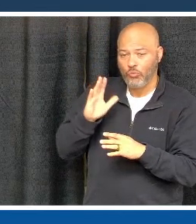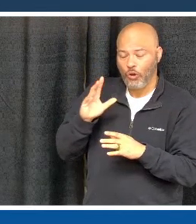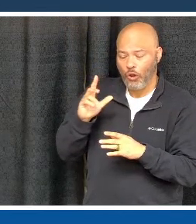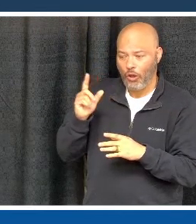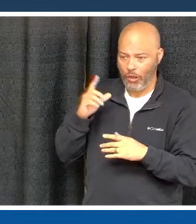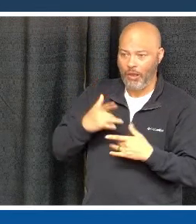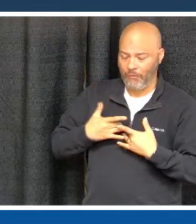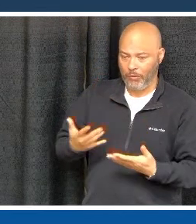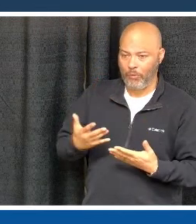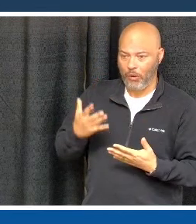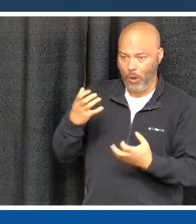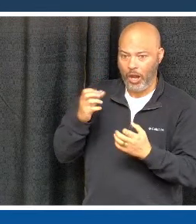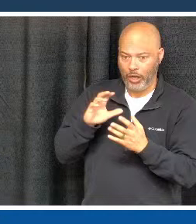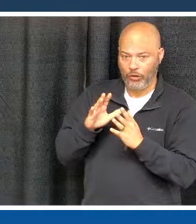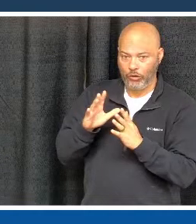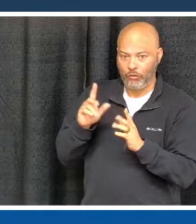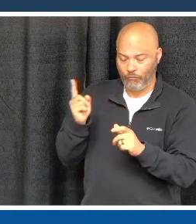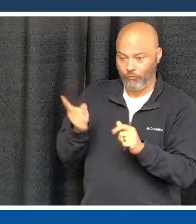considered coming in as R4.